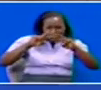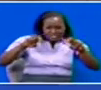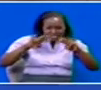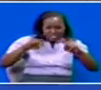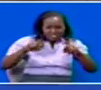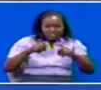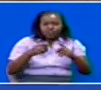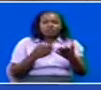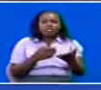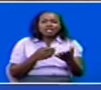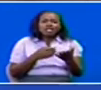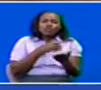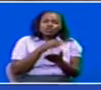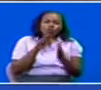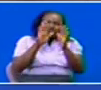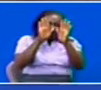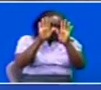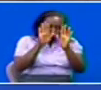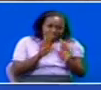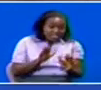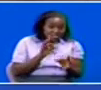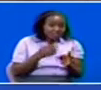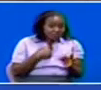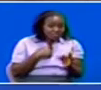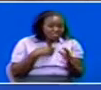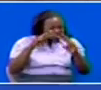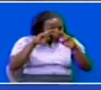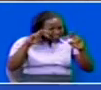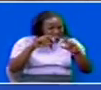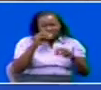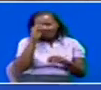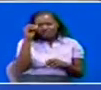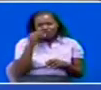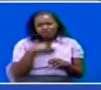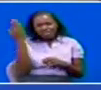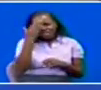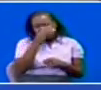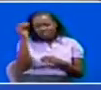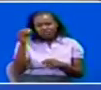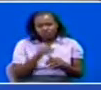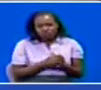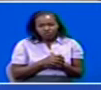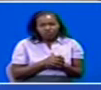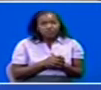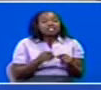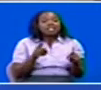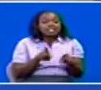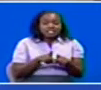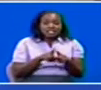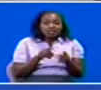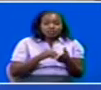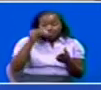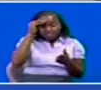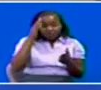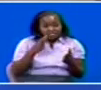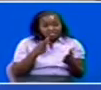component is so central. If I don't conduct research, I'm not a lecturer anymore. Hata wanafunzi wanakiri kwamba kilio